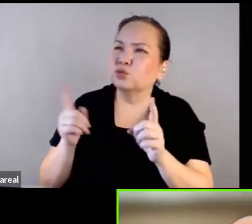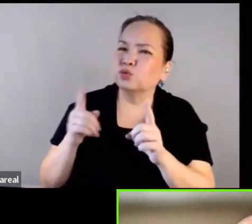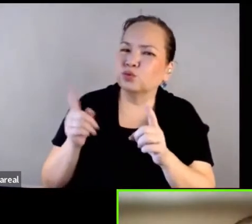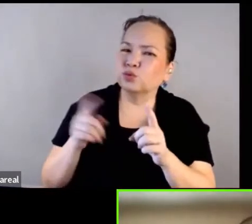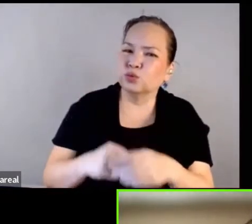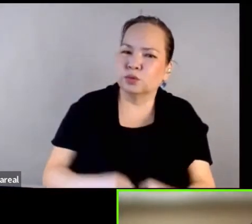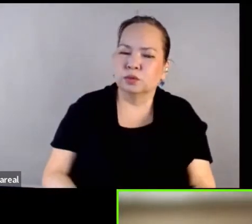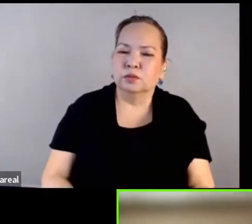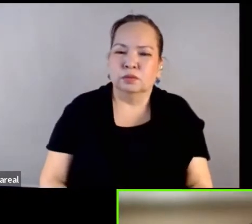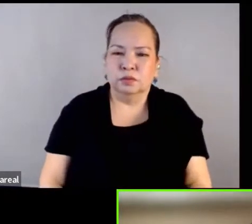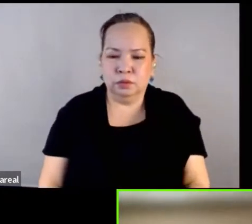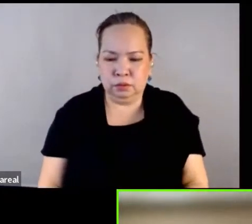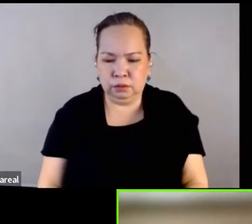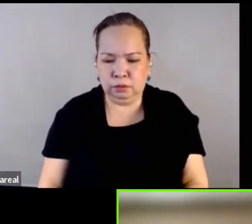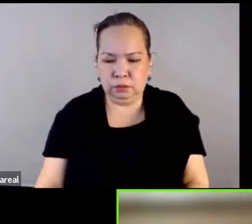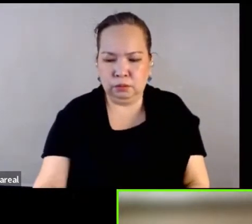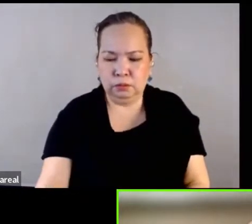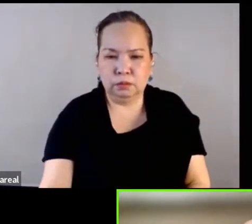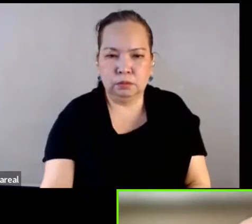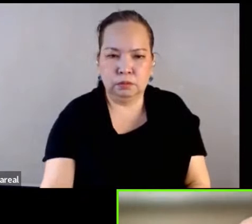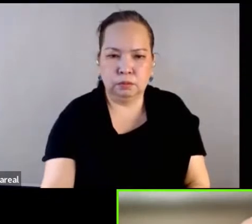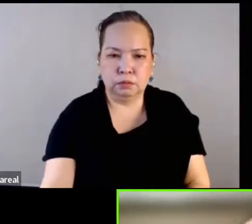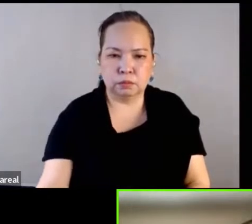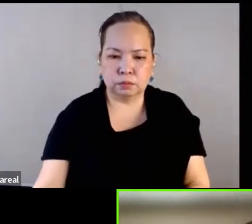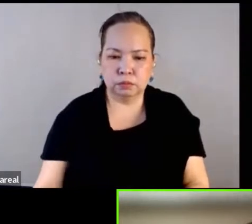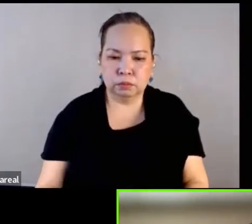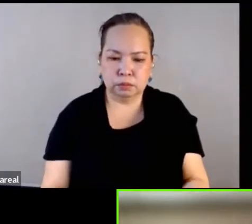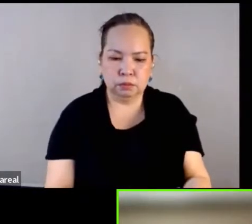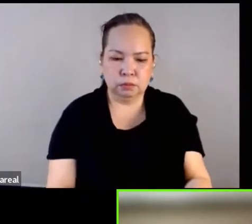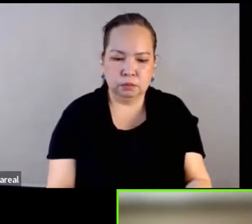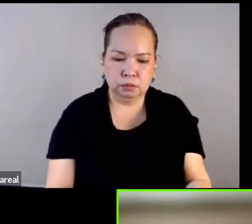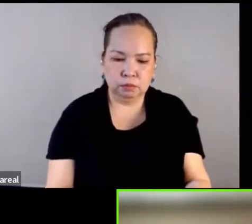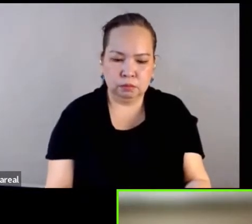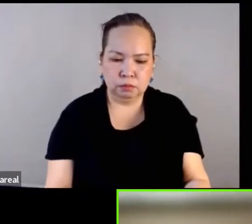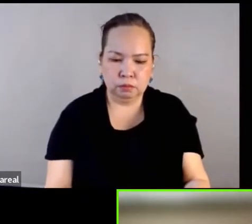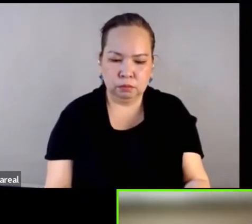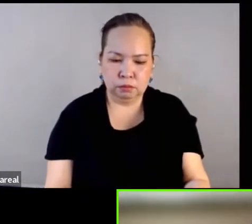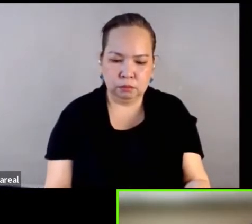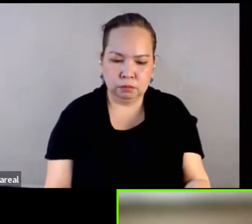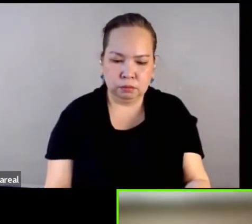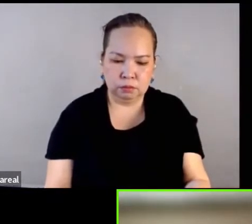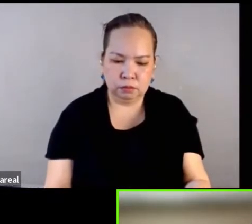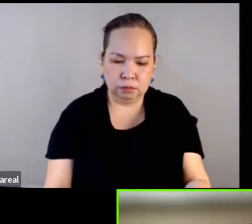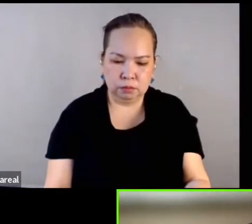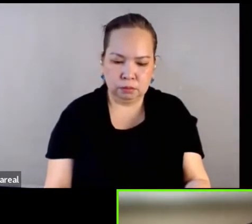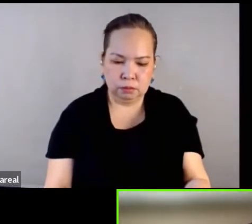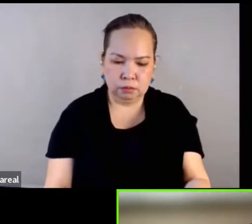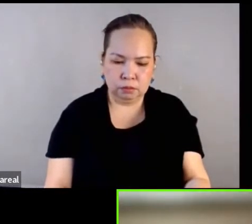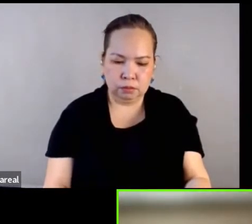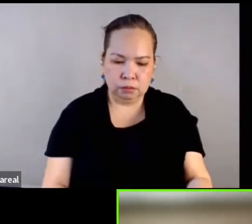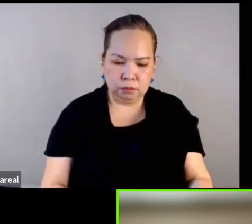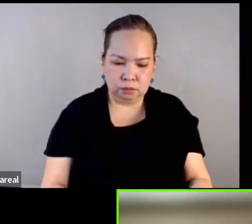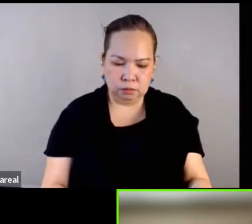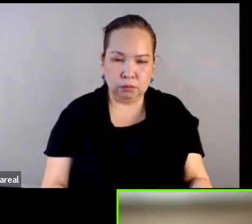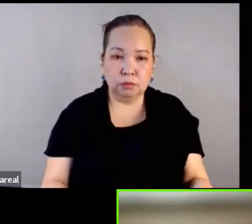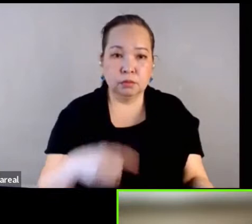page. Letter from our secretary. It's dated